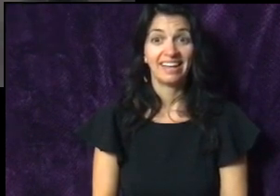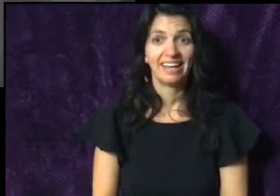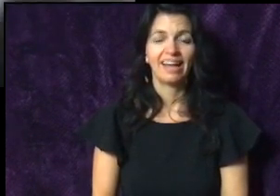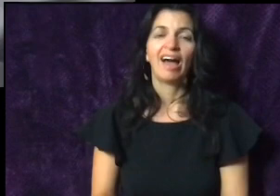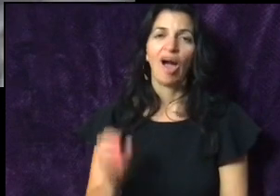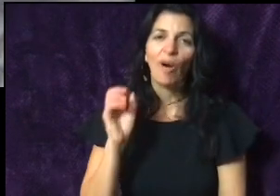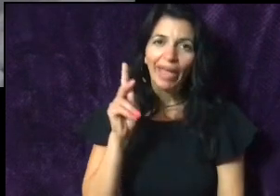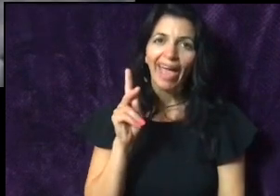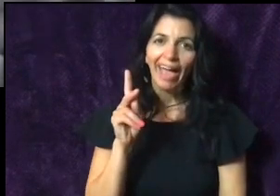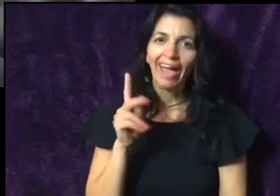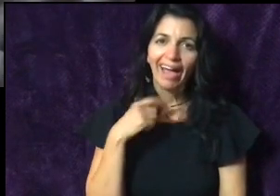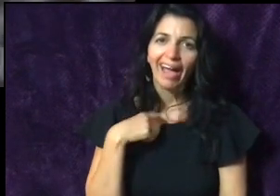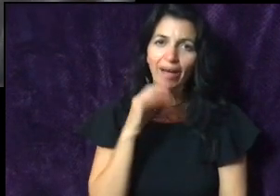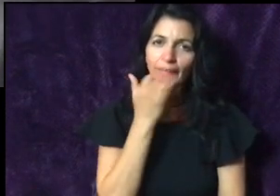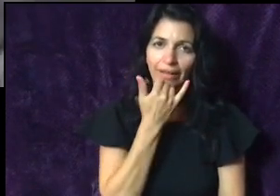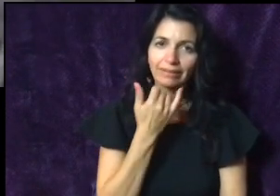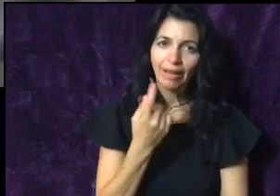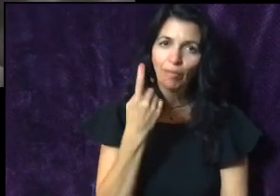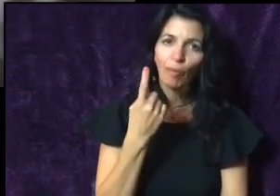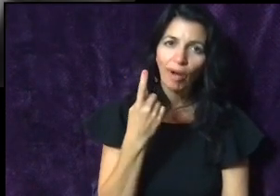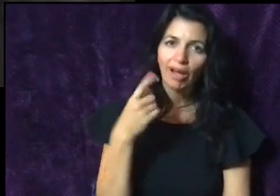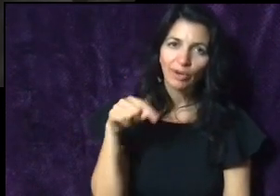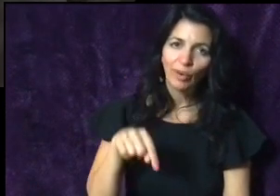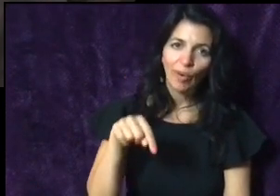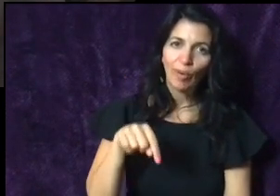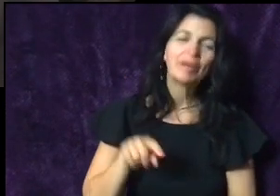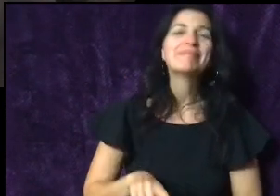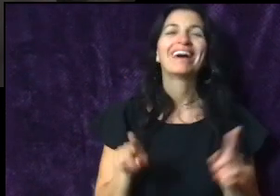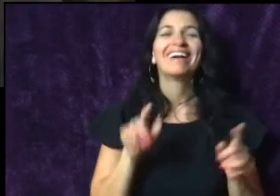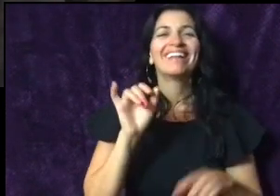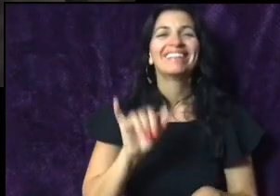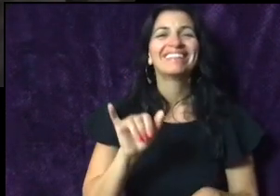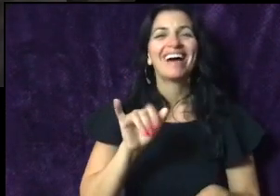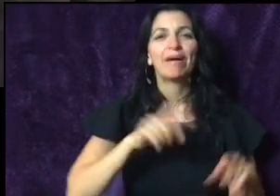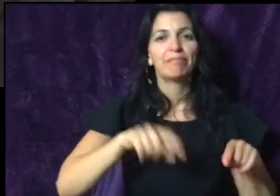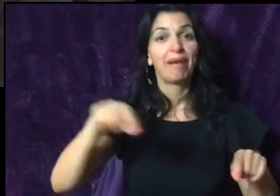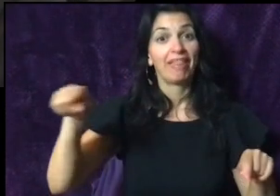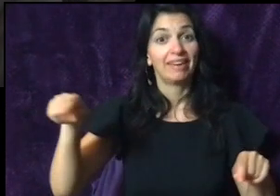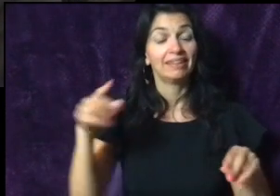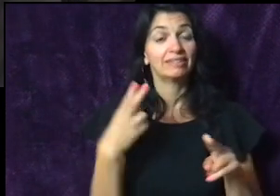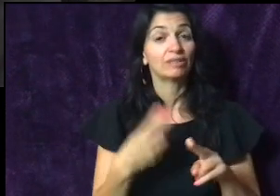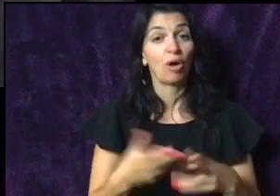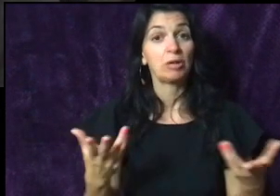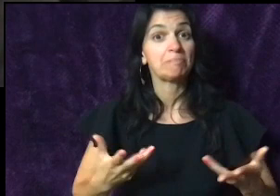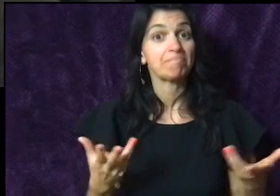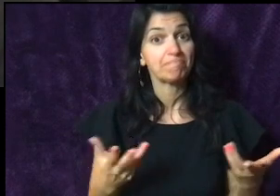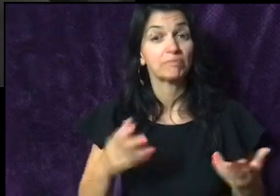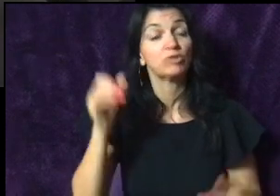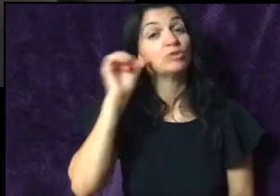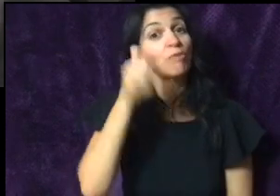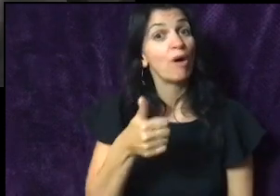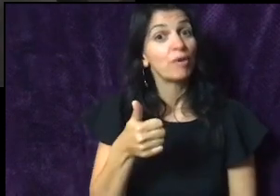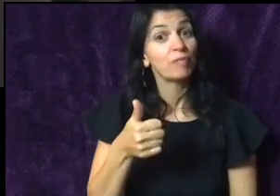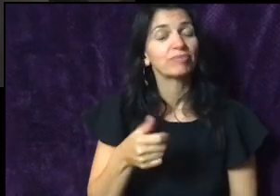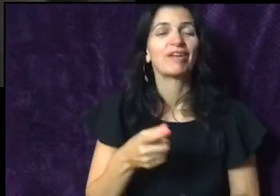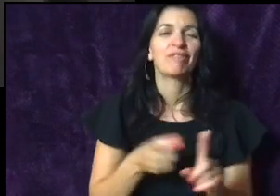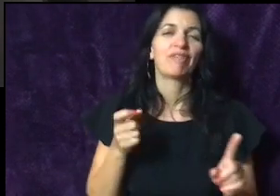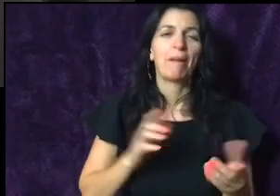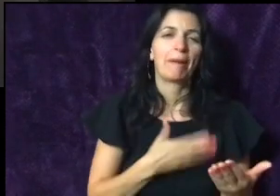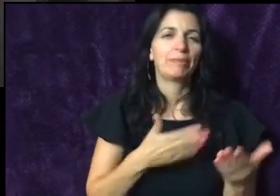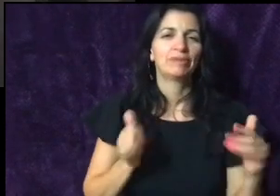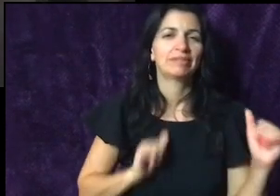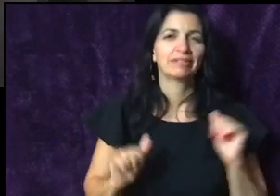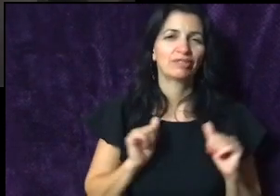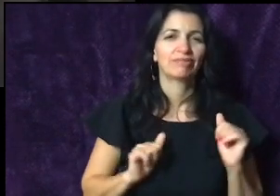And for those keeping score at home, I did mess up one note in that melody, but that is a melody called Tomorrow, and it's from a musical